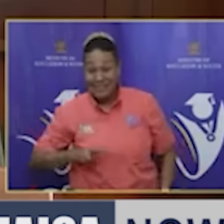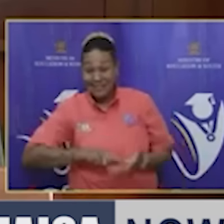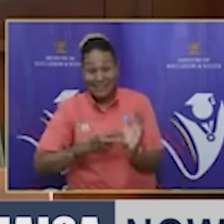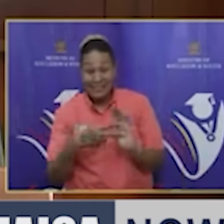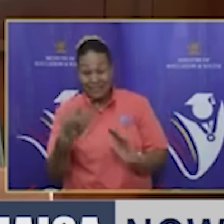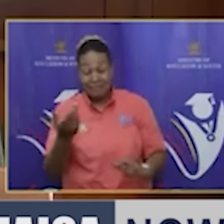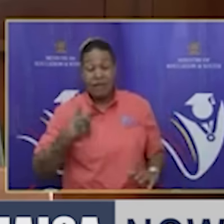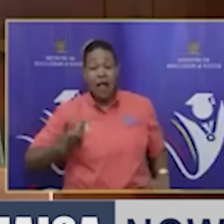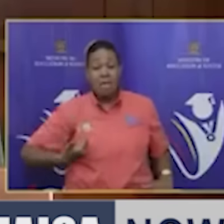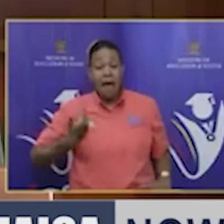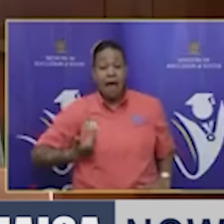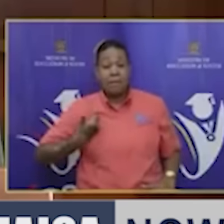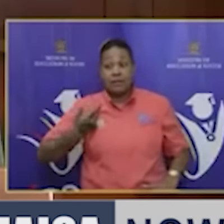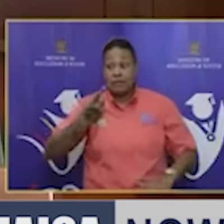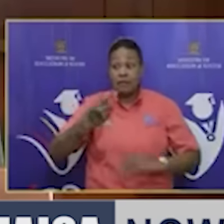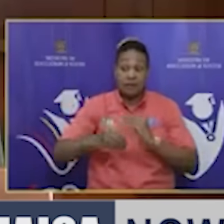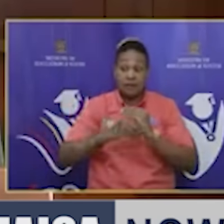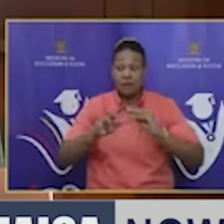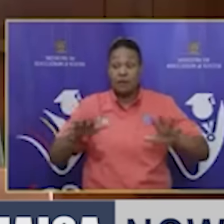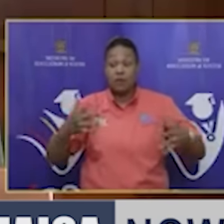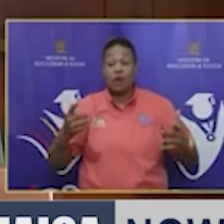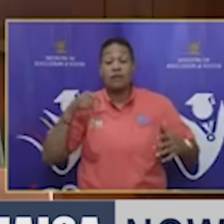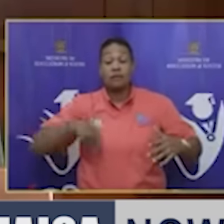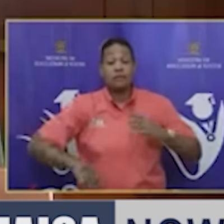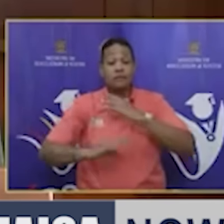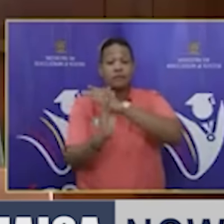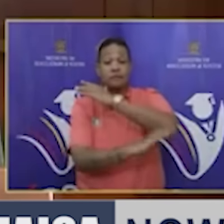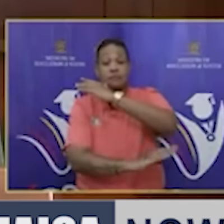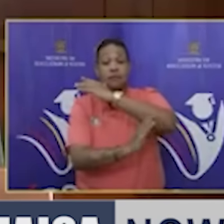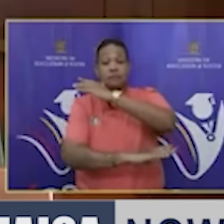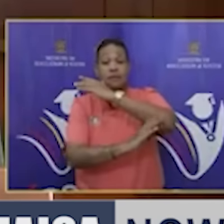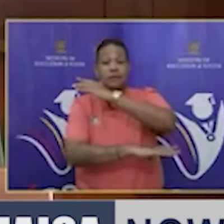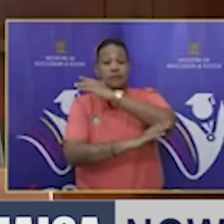Therefore, I'm happy that come this September,